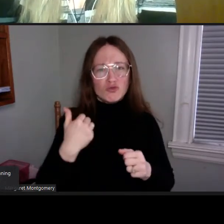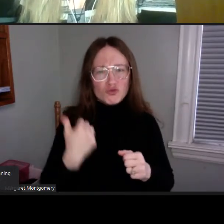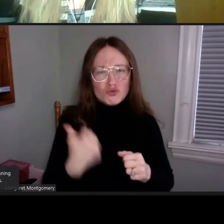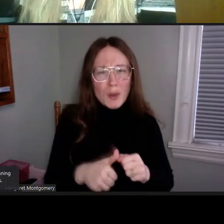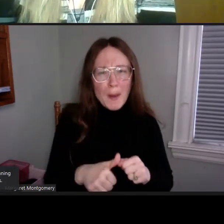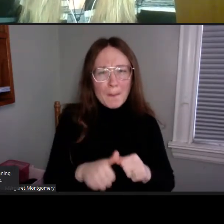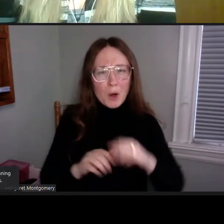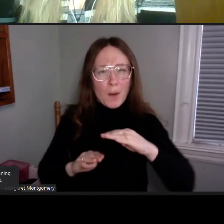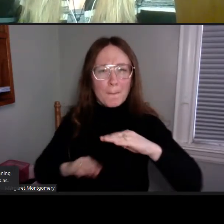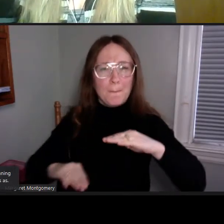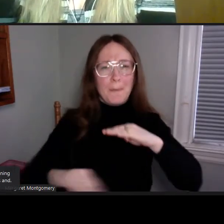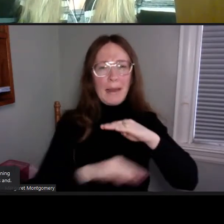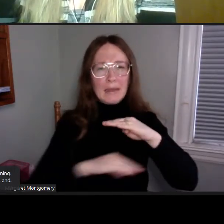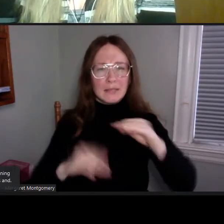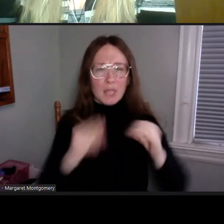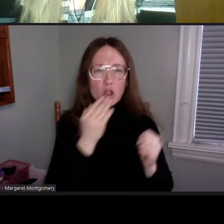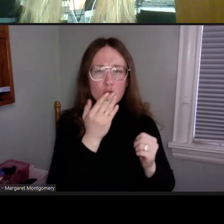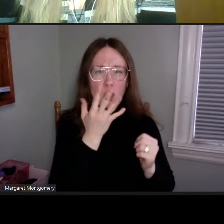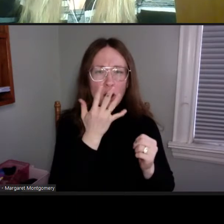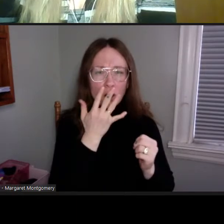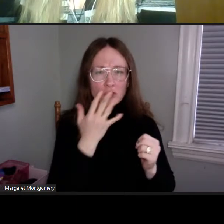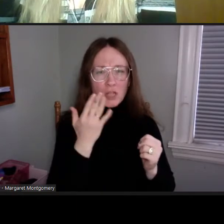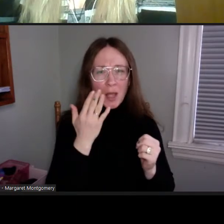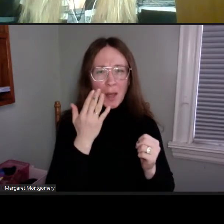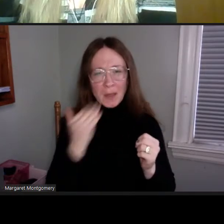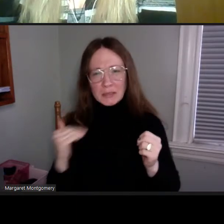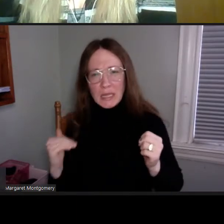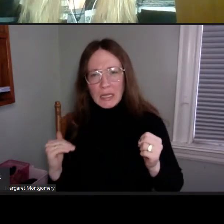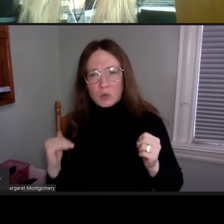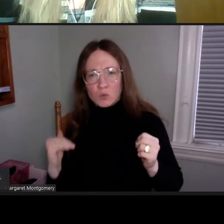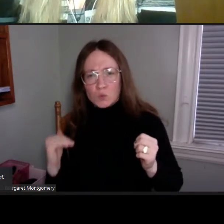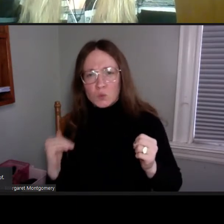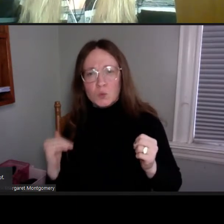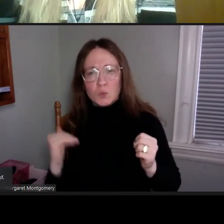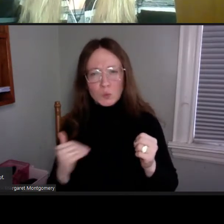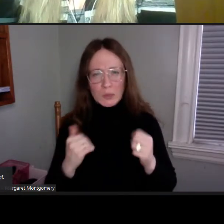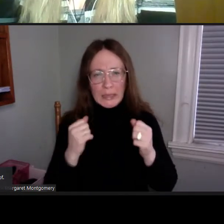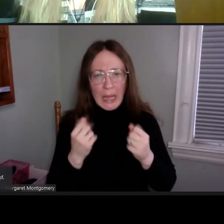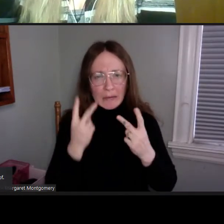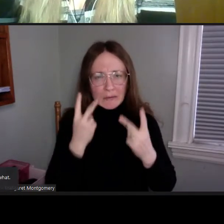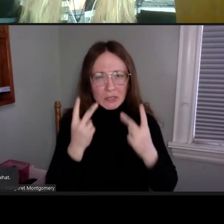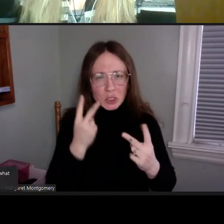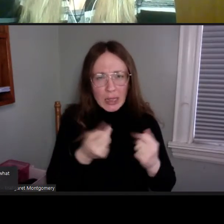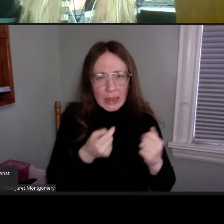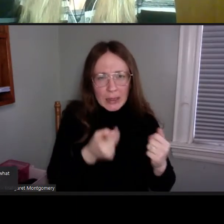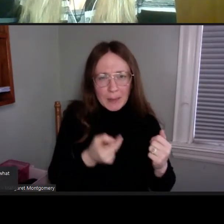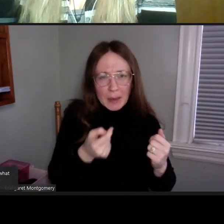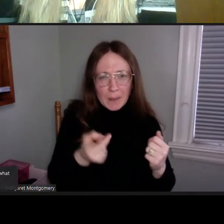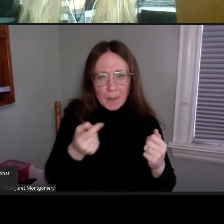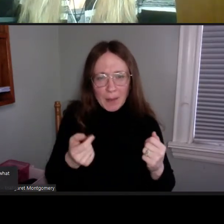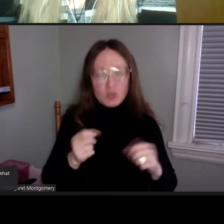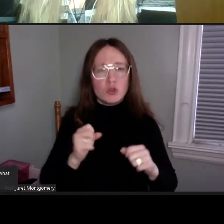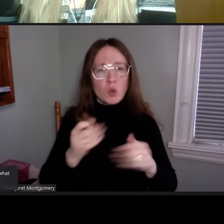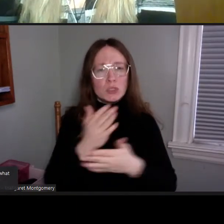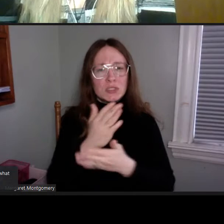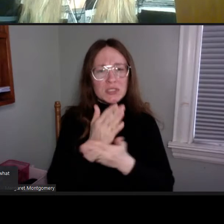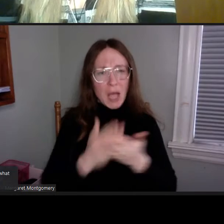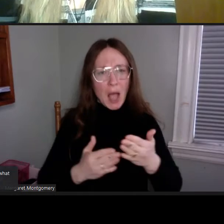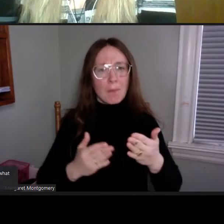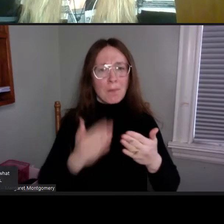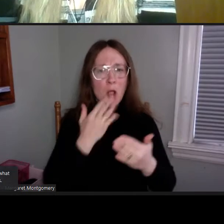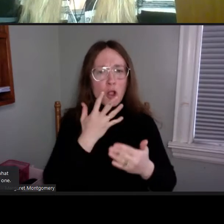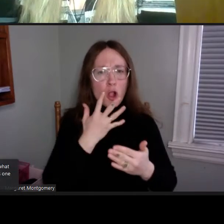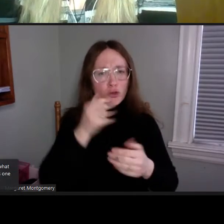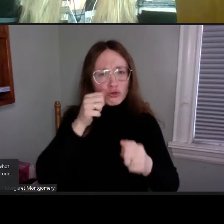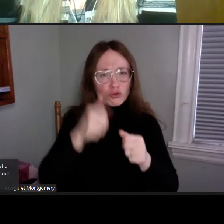colors. And so I have a little bit to go off of. What really blows my mind, and this example was